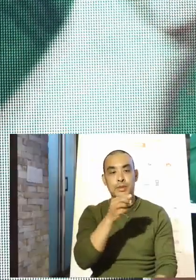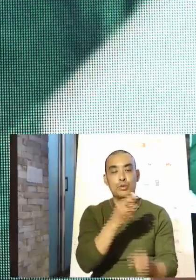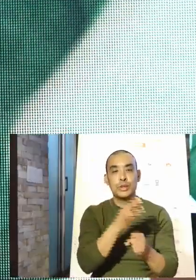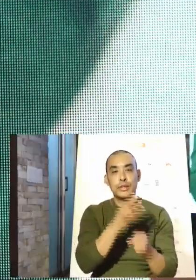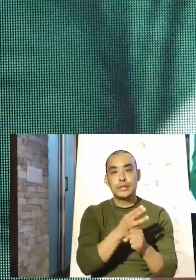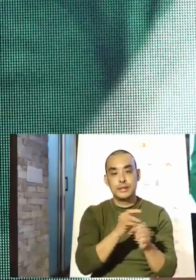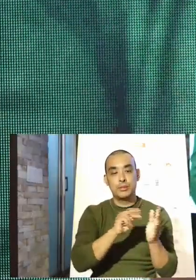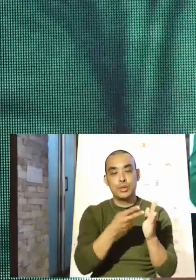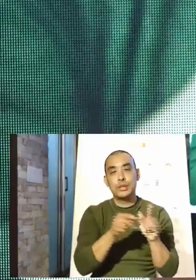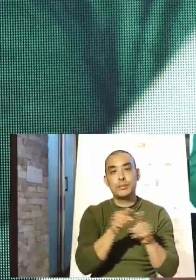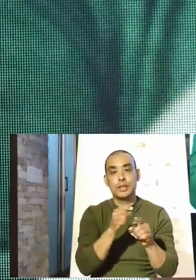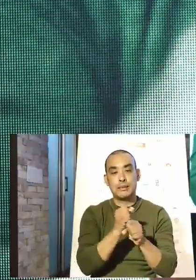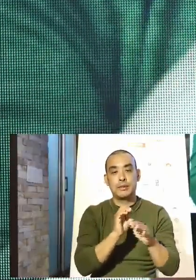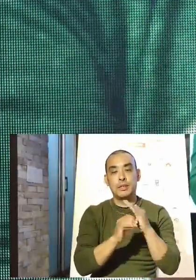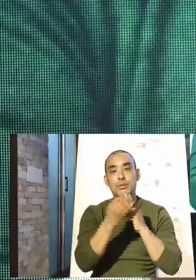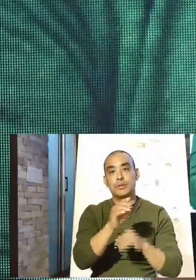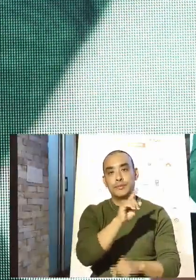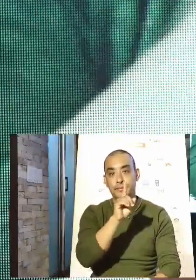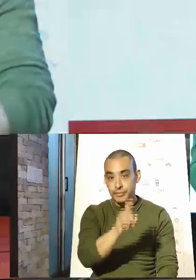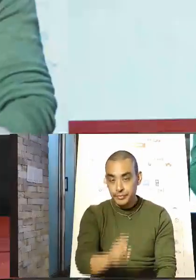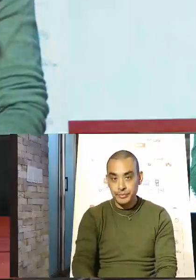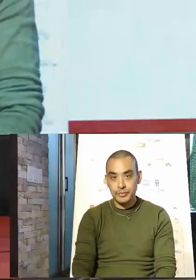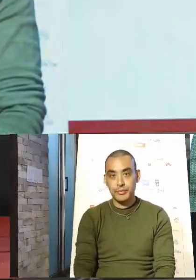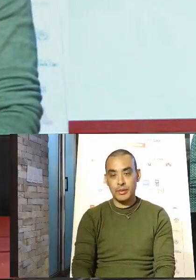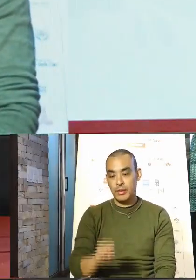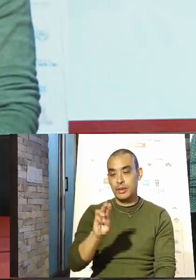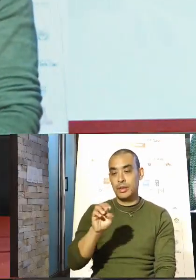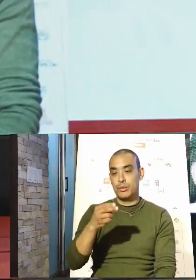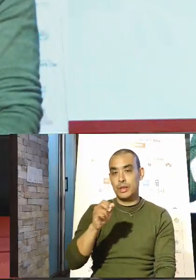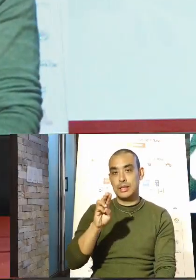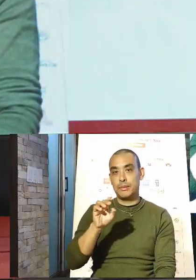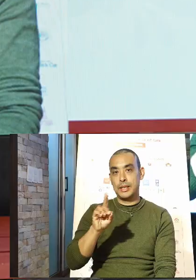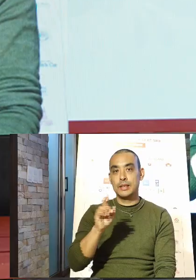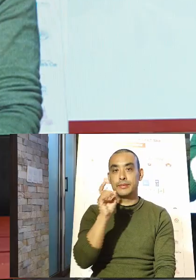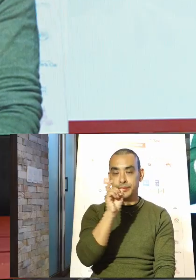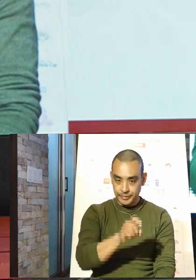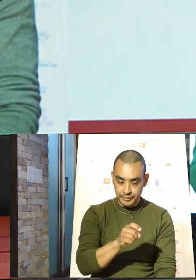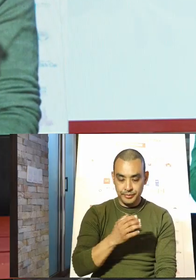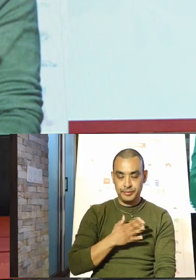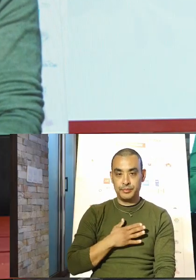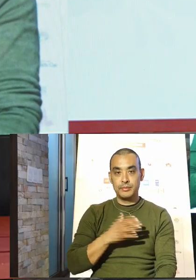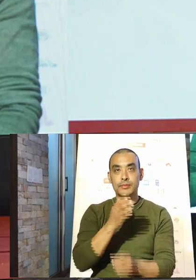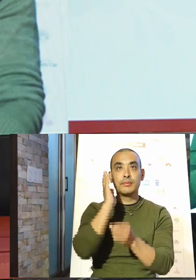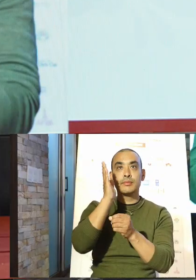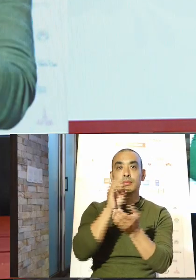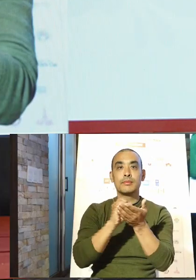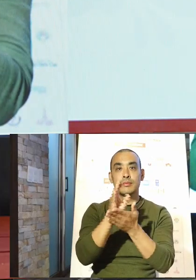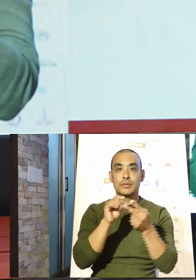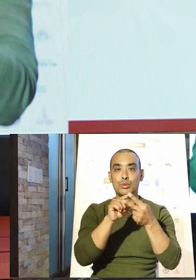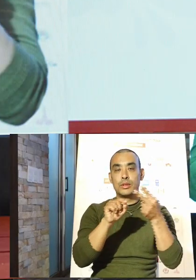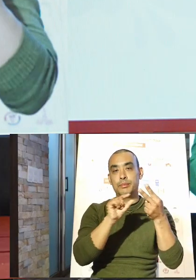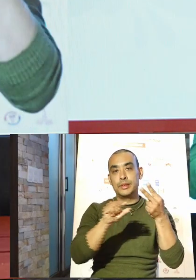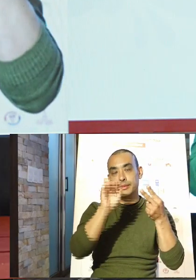project in the first place? Yeah. So thank you. So in my presentation, I talk about two